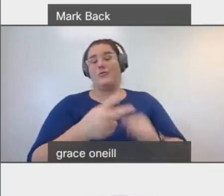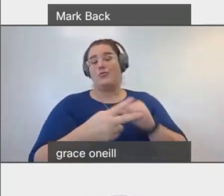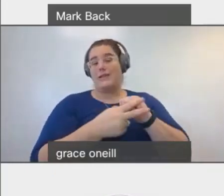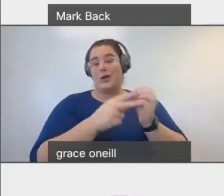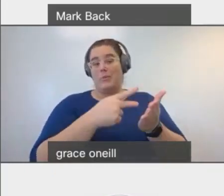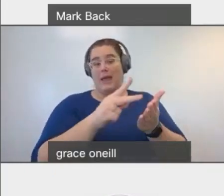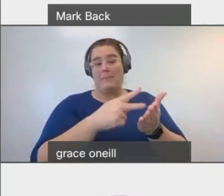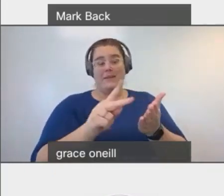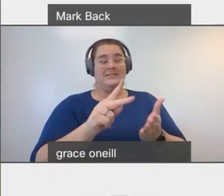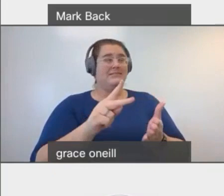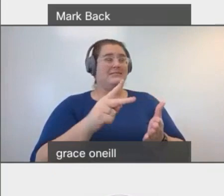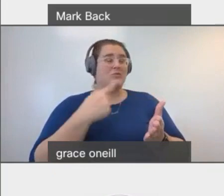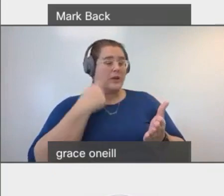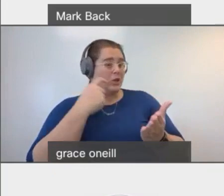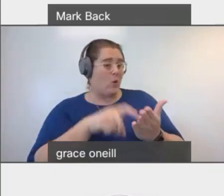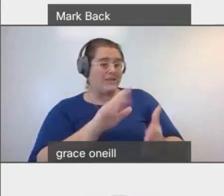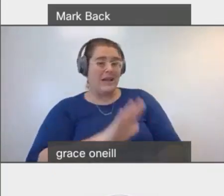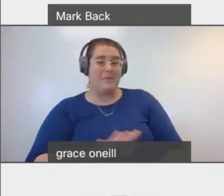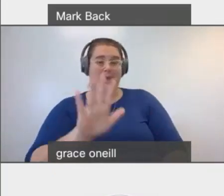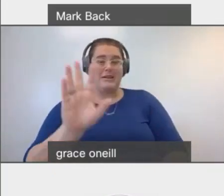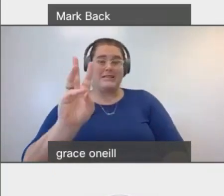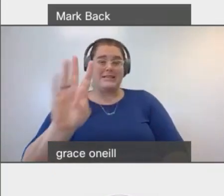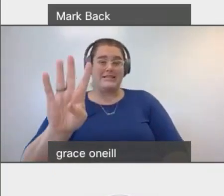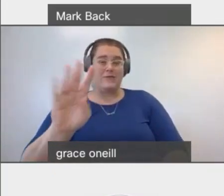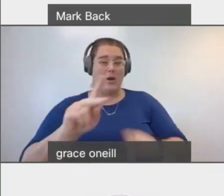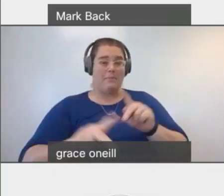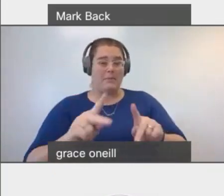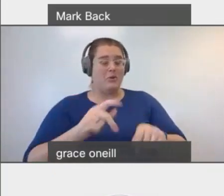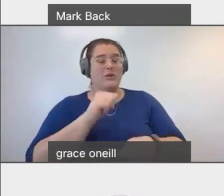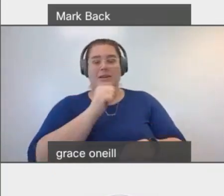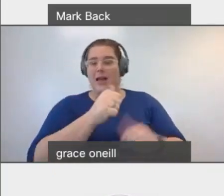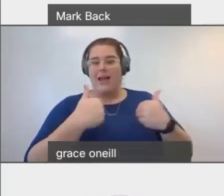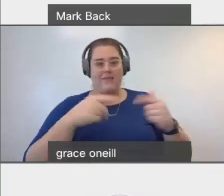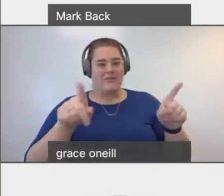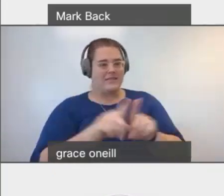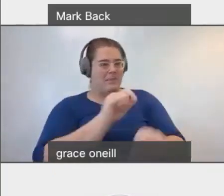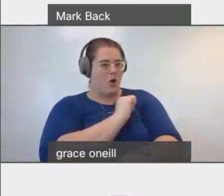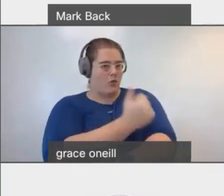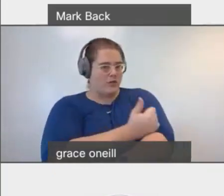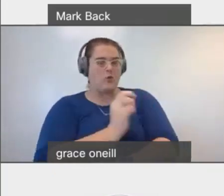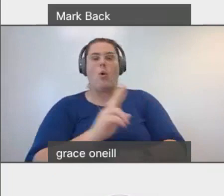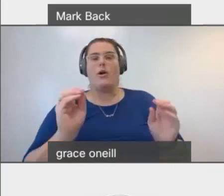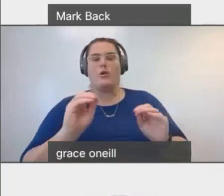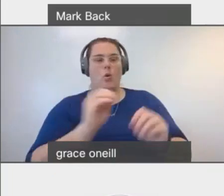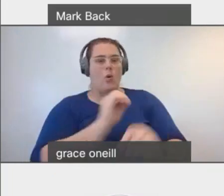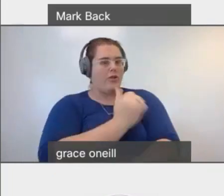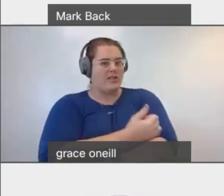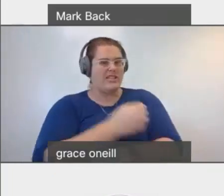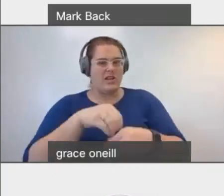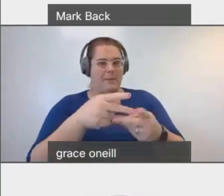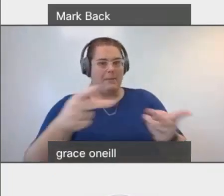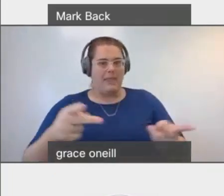do not have the same authorization in place or an authorization in place. So 64 is a pretty manageable